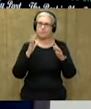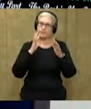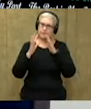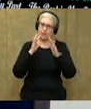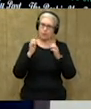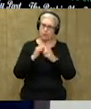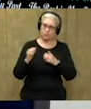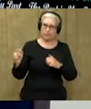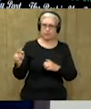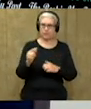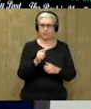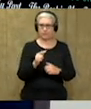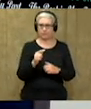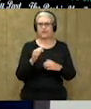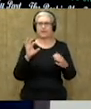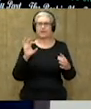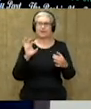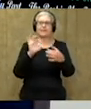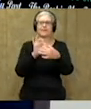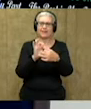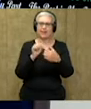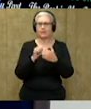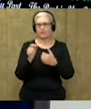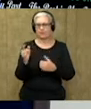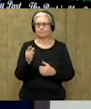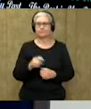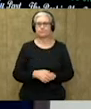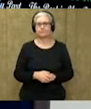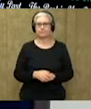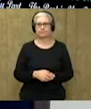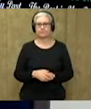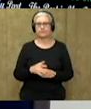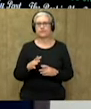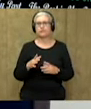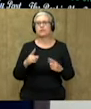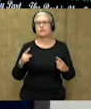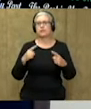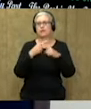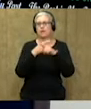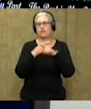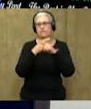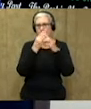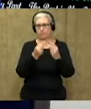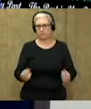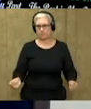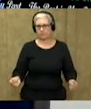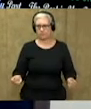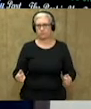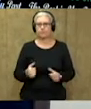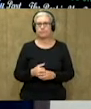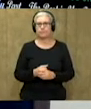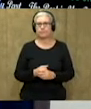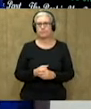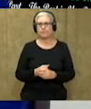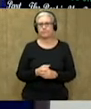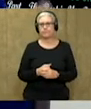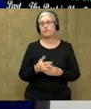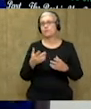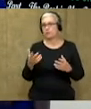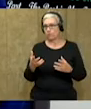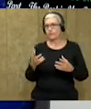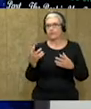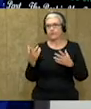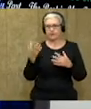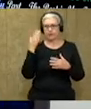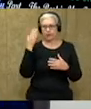guys and just kind of connect. Today, we're going to talk about conflict resolution, because we know that that's something that everybody is